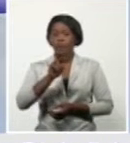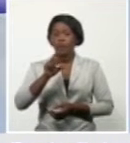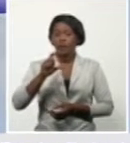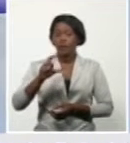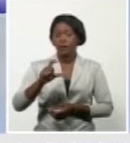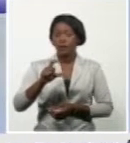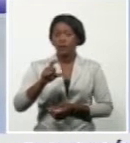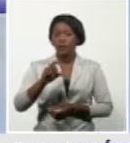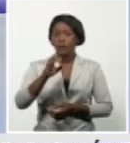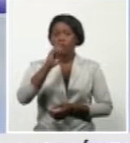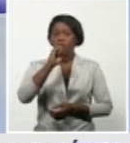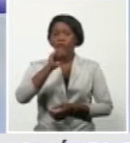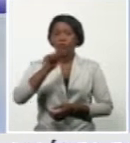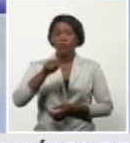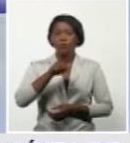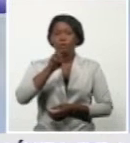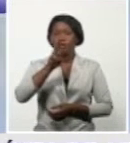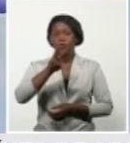0.39.